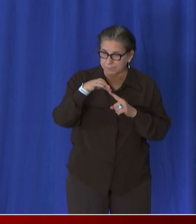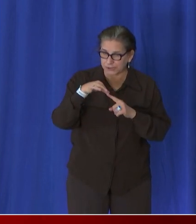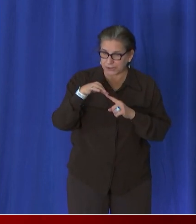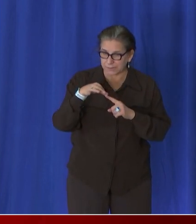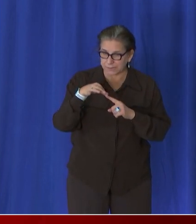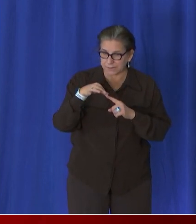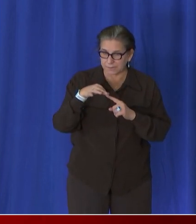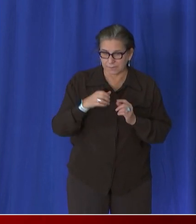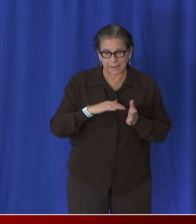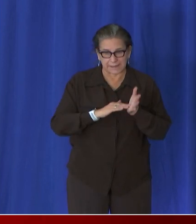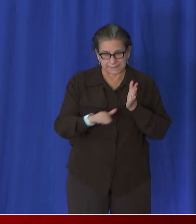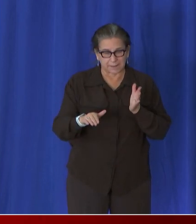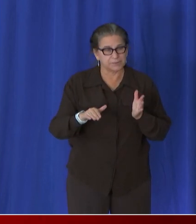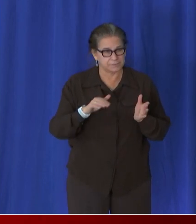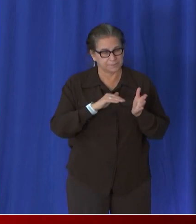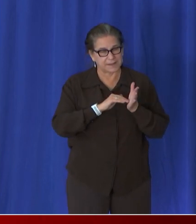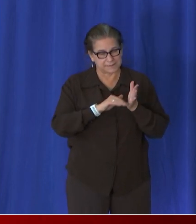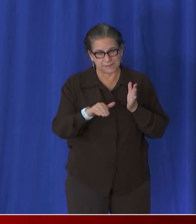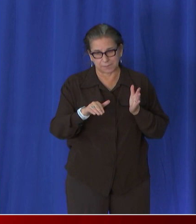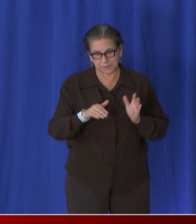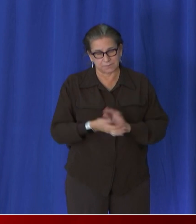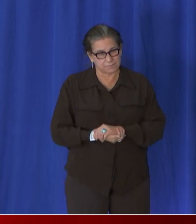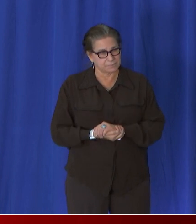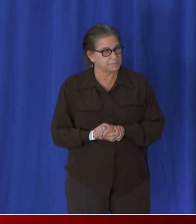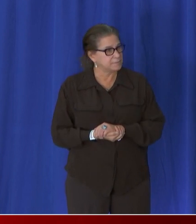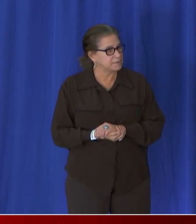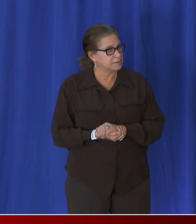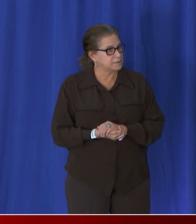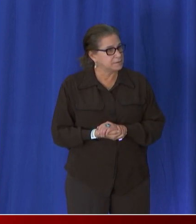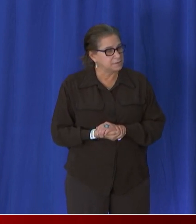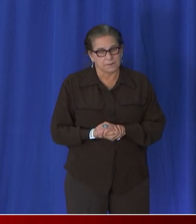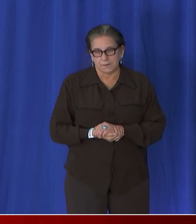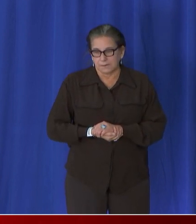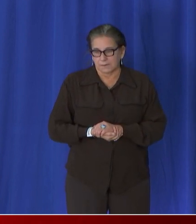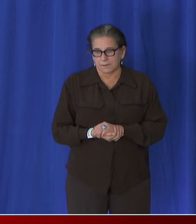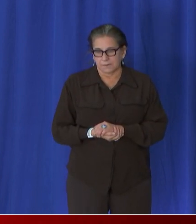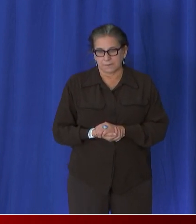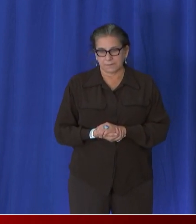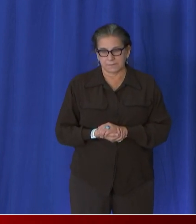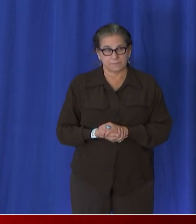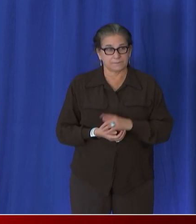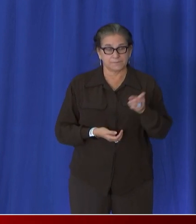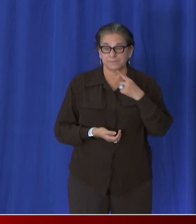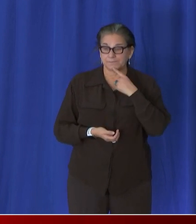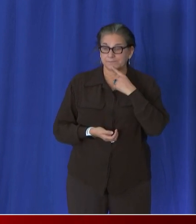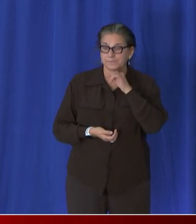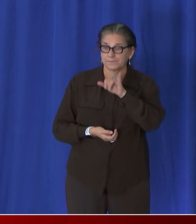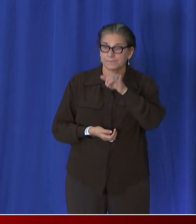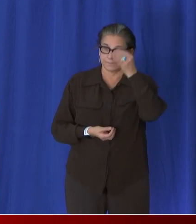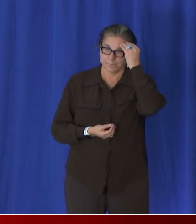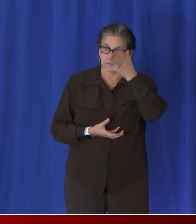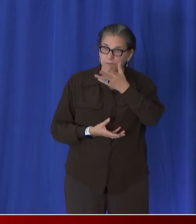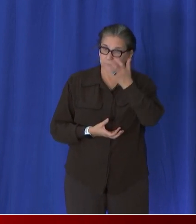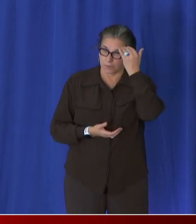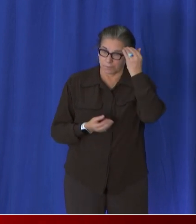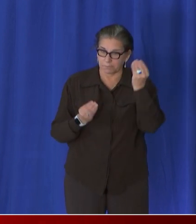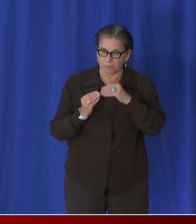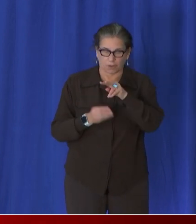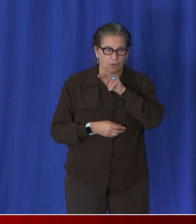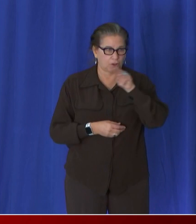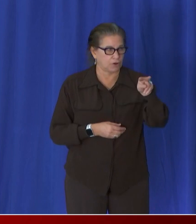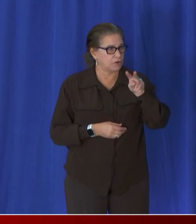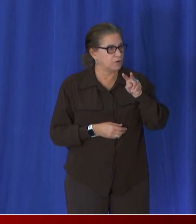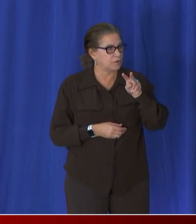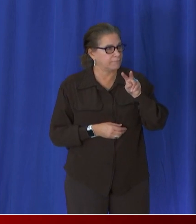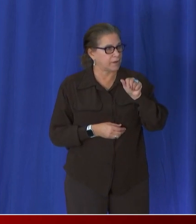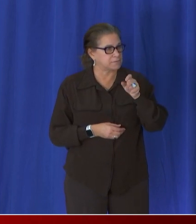So all this will be updated onto the vax.dc.gov website. But what we want to do, and what we're, if you